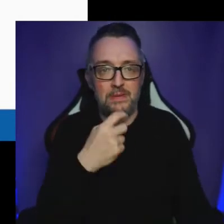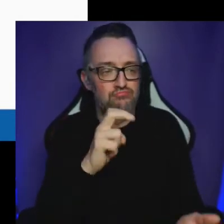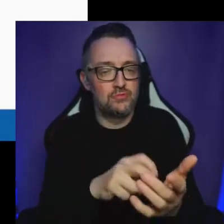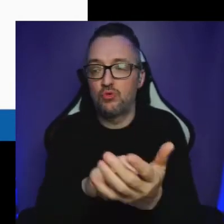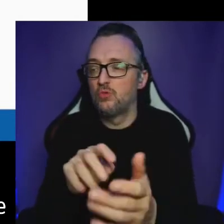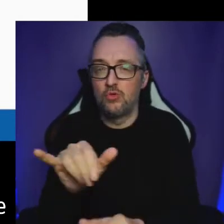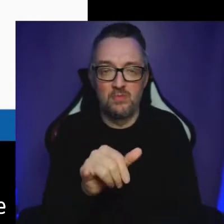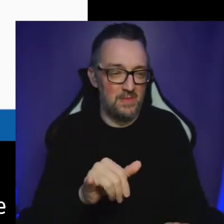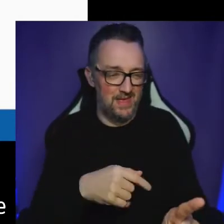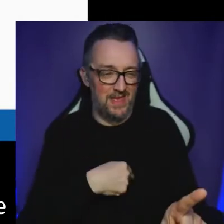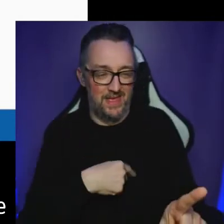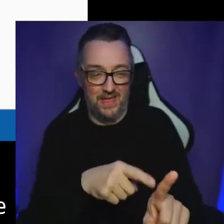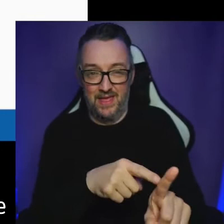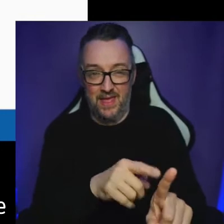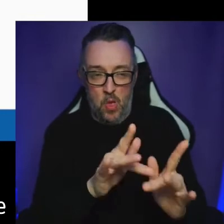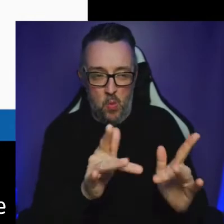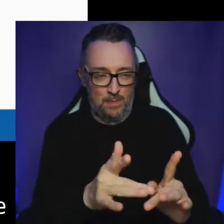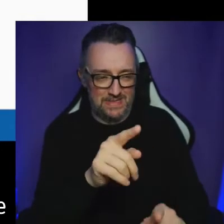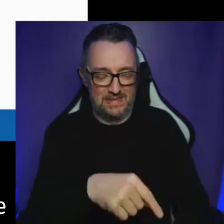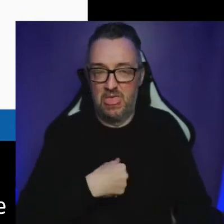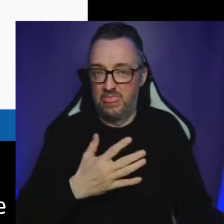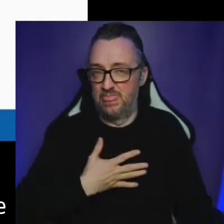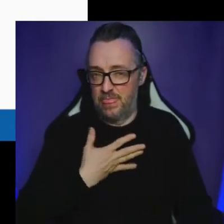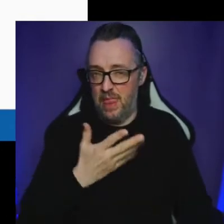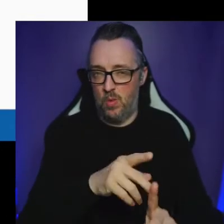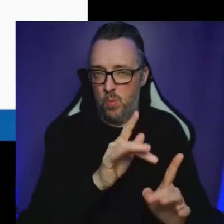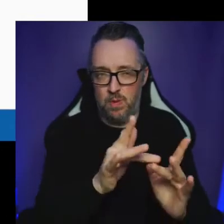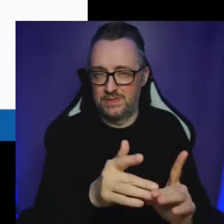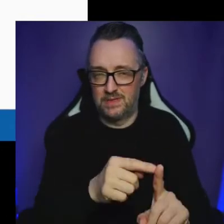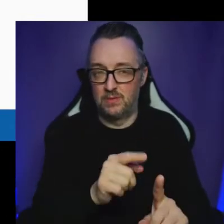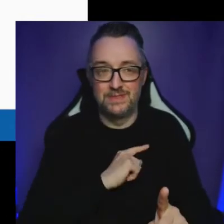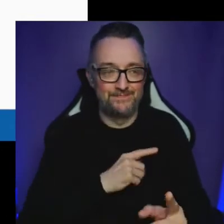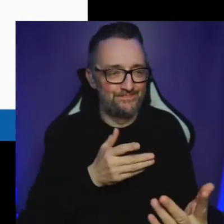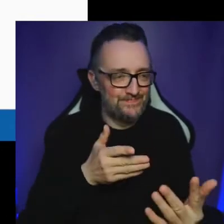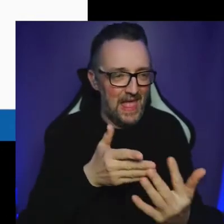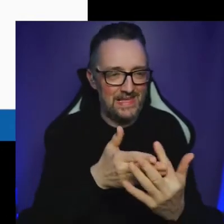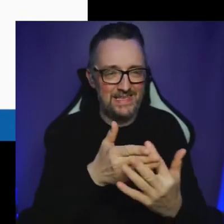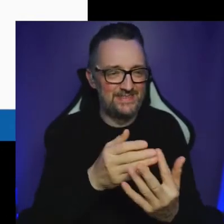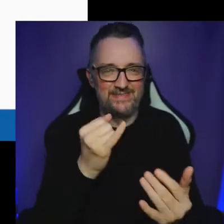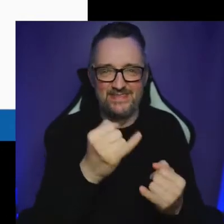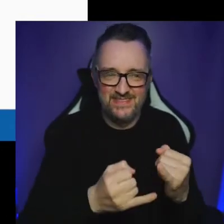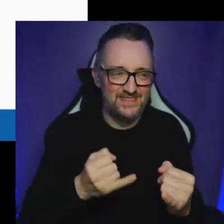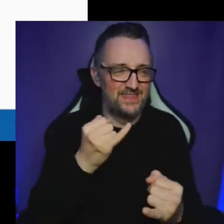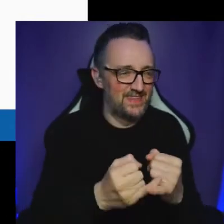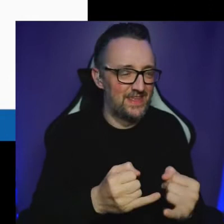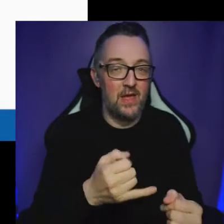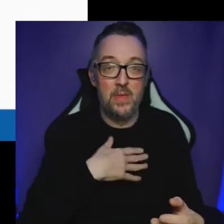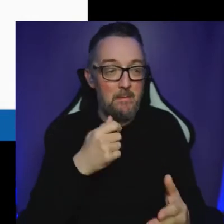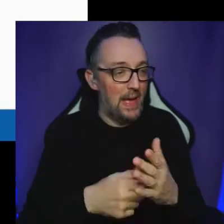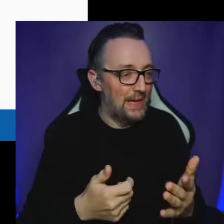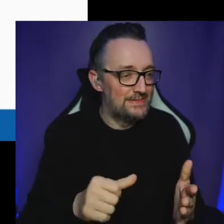So you can kind of go, well, actually, this website, I don't like the website because I can't actually get through to the point where I can buy a